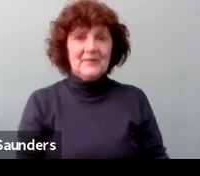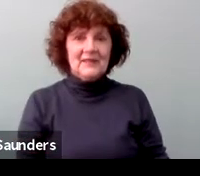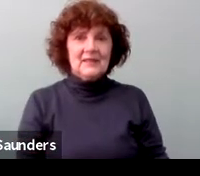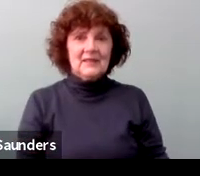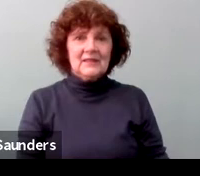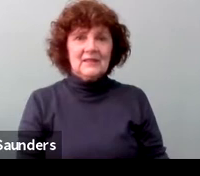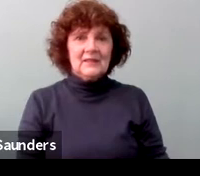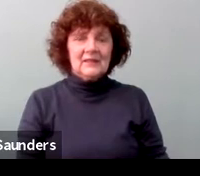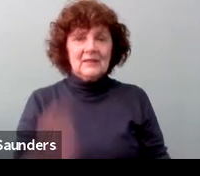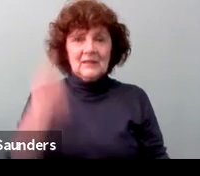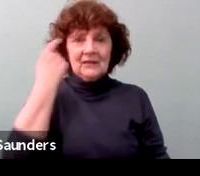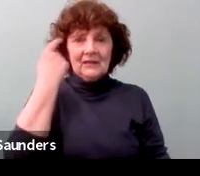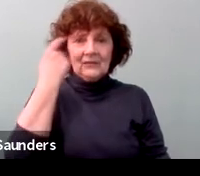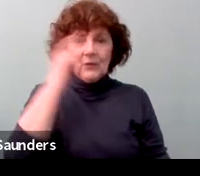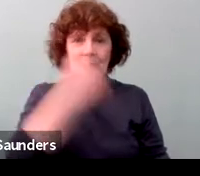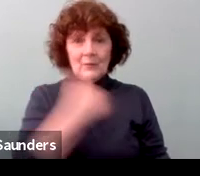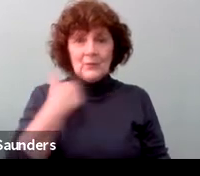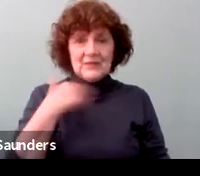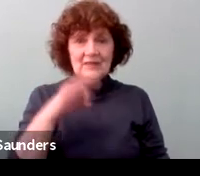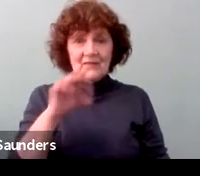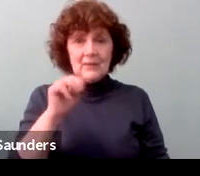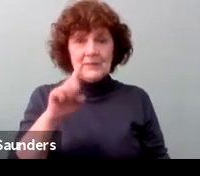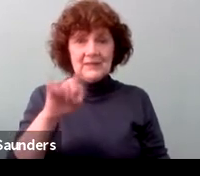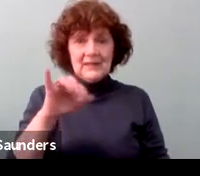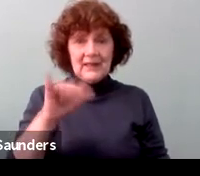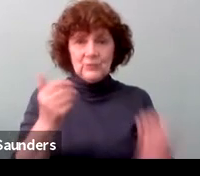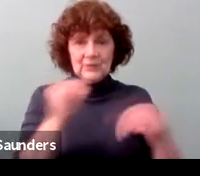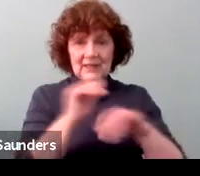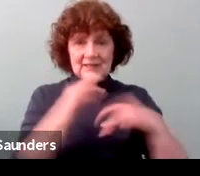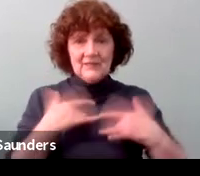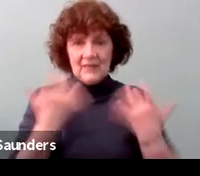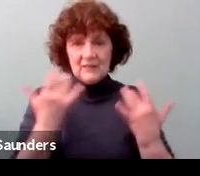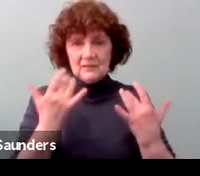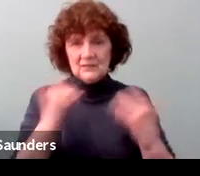For members of the media, the event tonight is on the record.